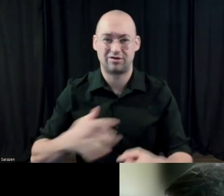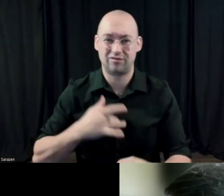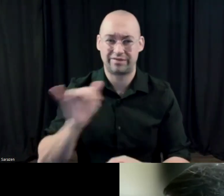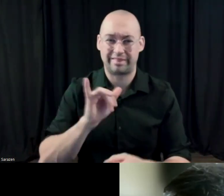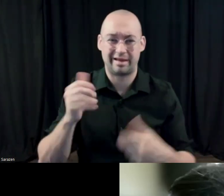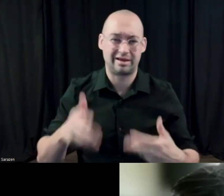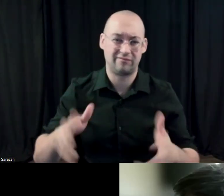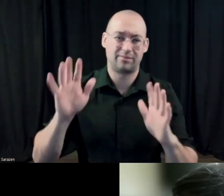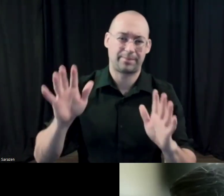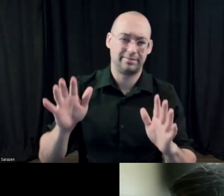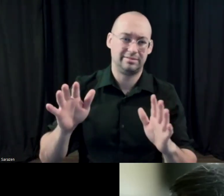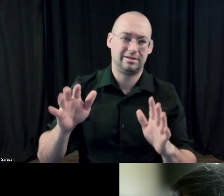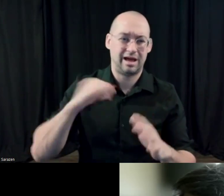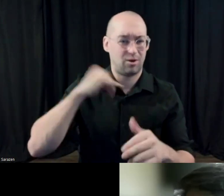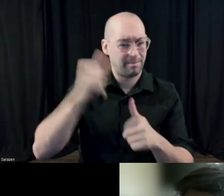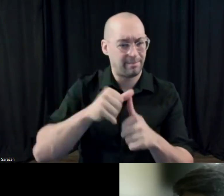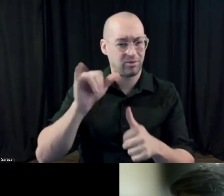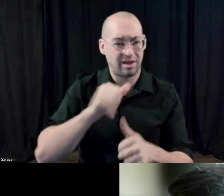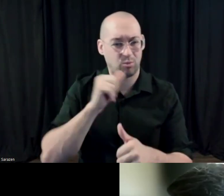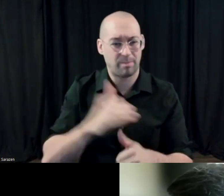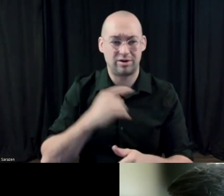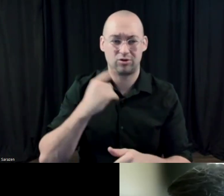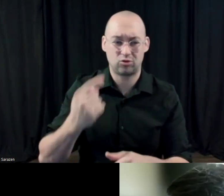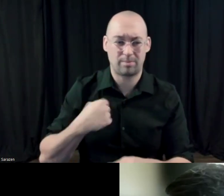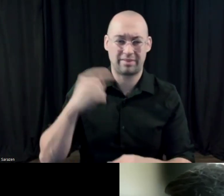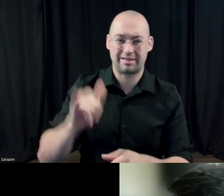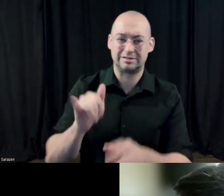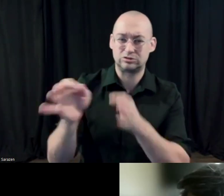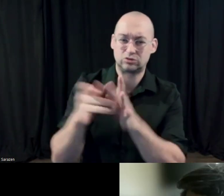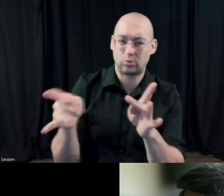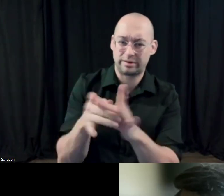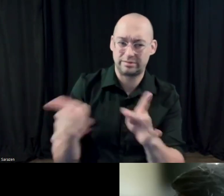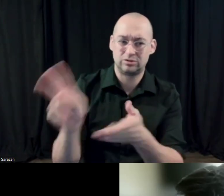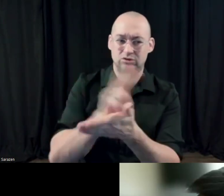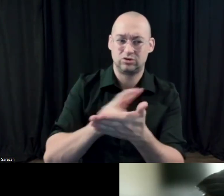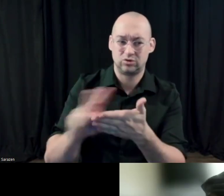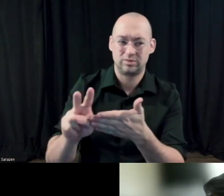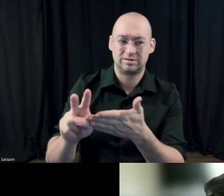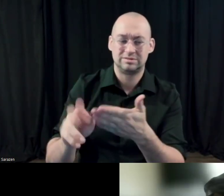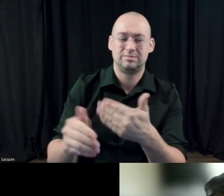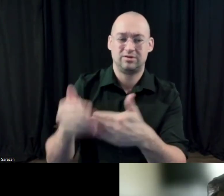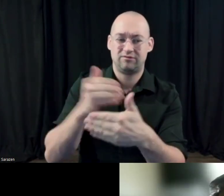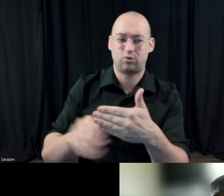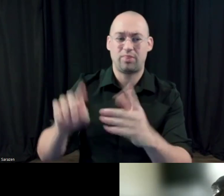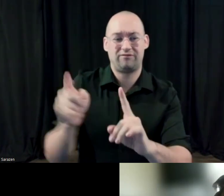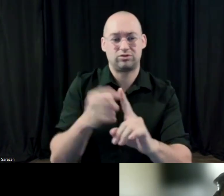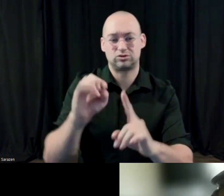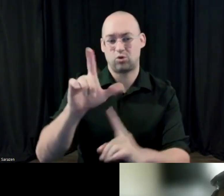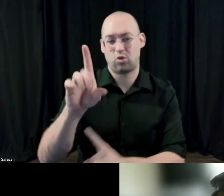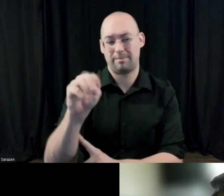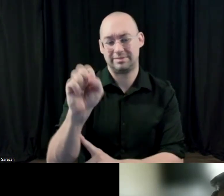her, that woman, telling me that story. And literally it was just 2 weeks before the first Olmsted meeting in